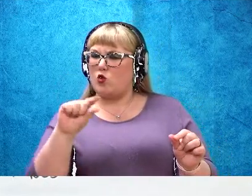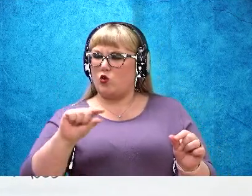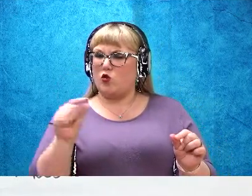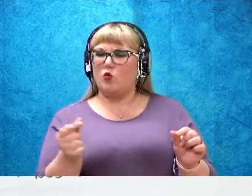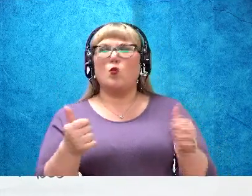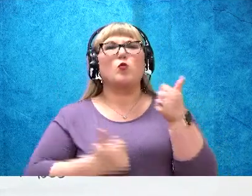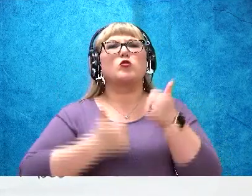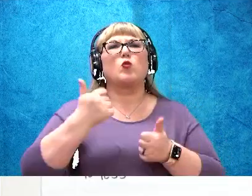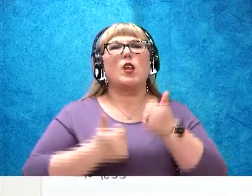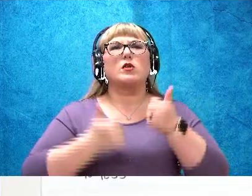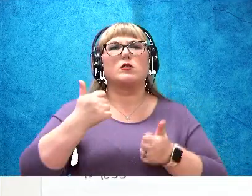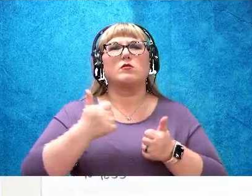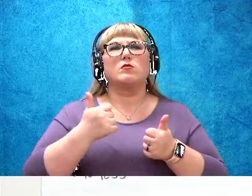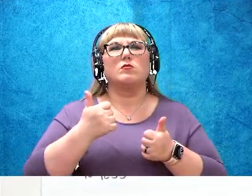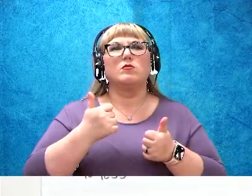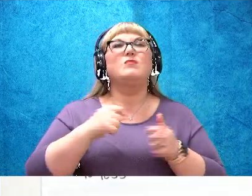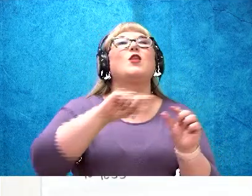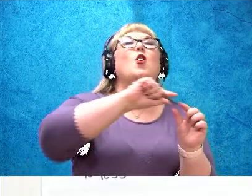cube?